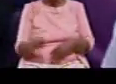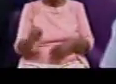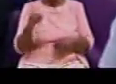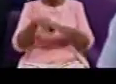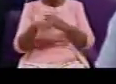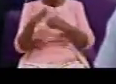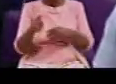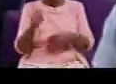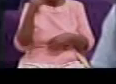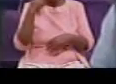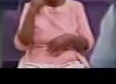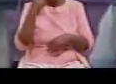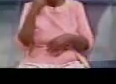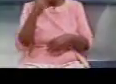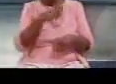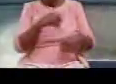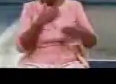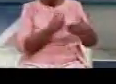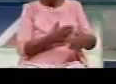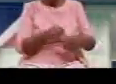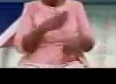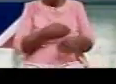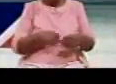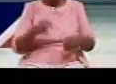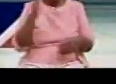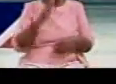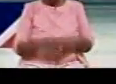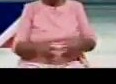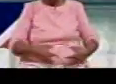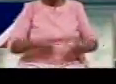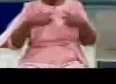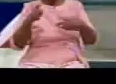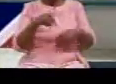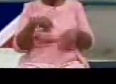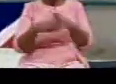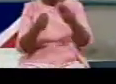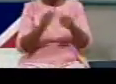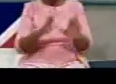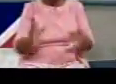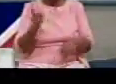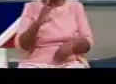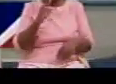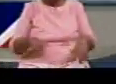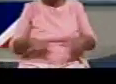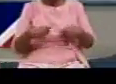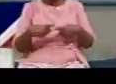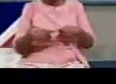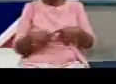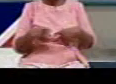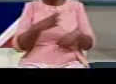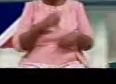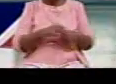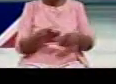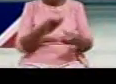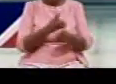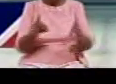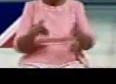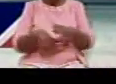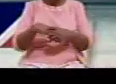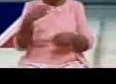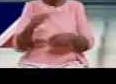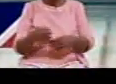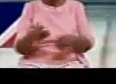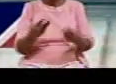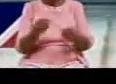the land wherein ye dwell. They were delivered out of Egypt, and they went to the land